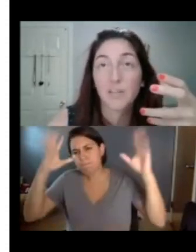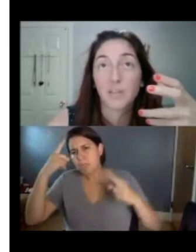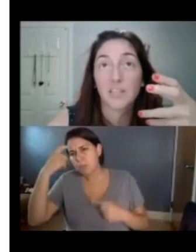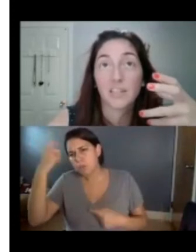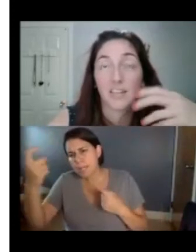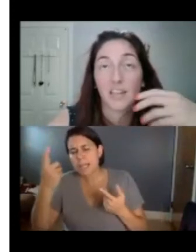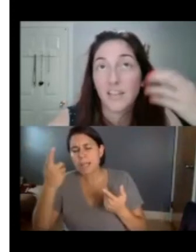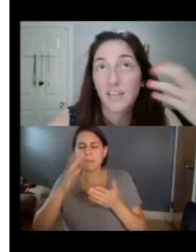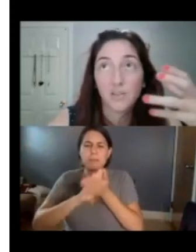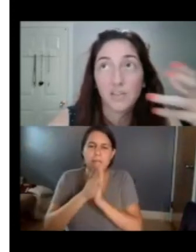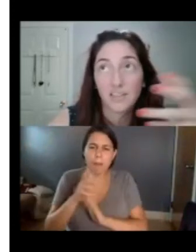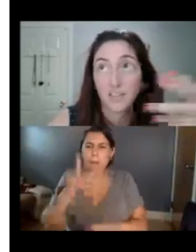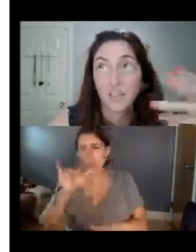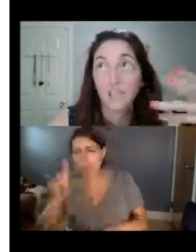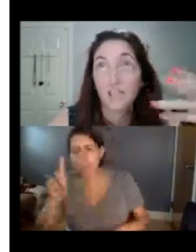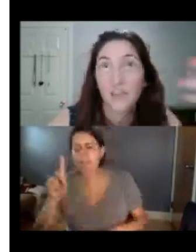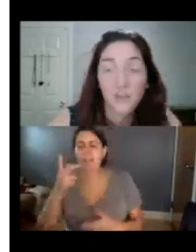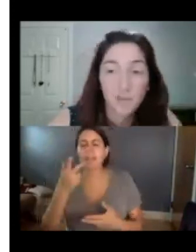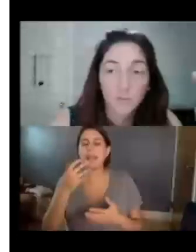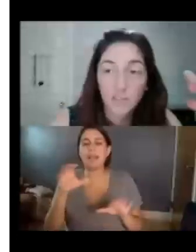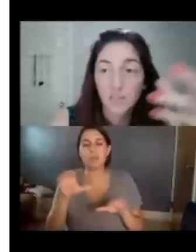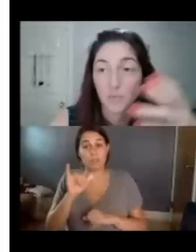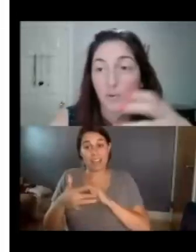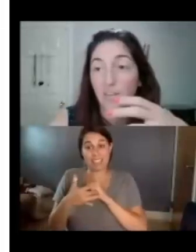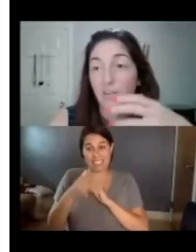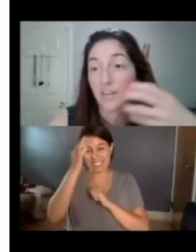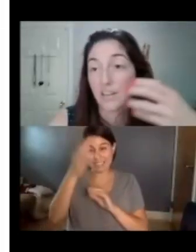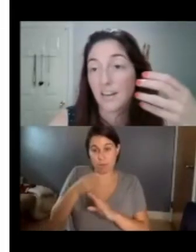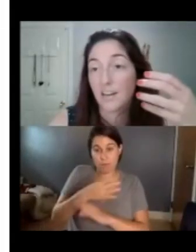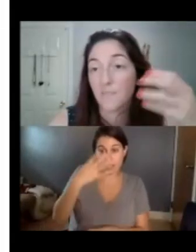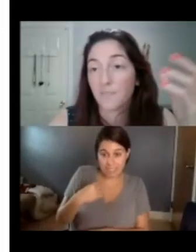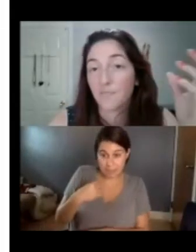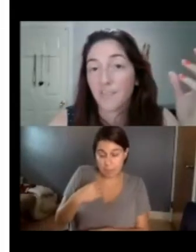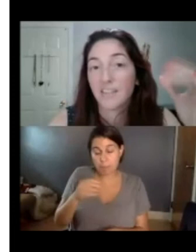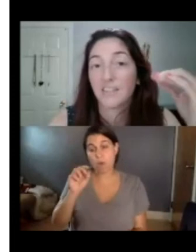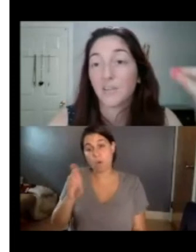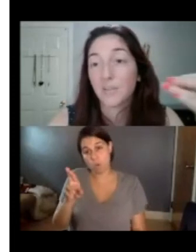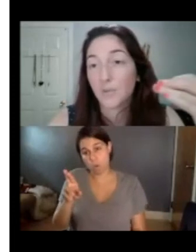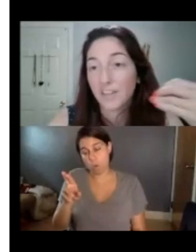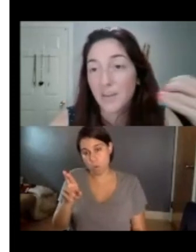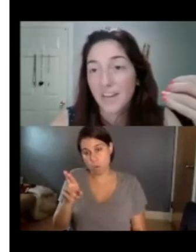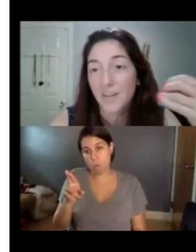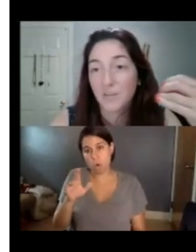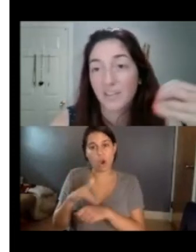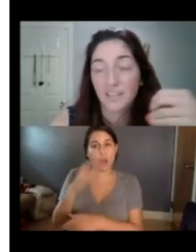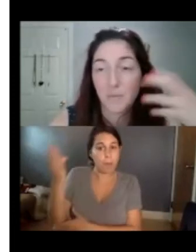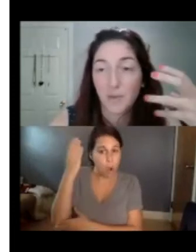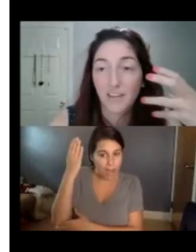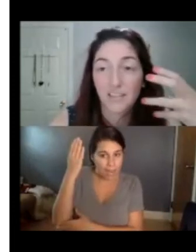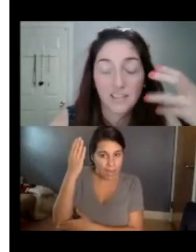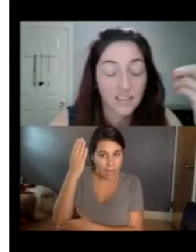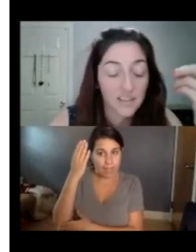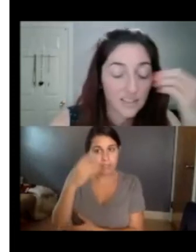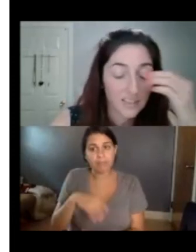imagining becoming lucid. And they can do these techniques either right before sleep or during the early morning. They wake up during sleep